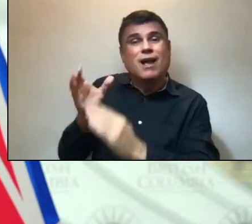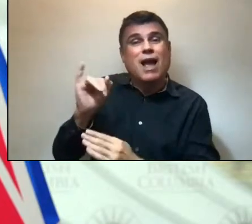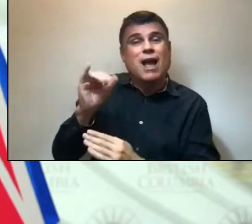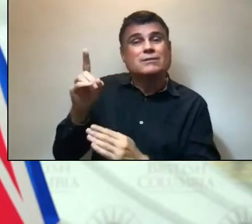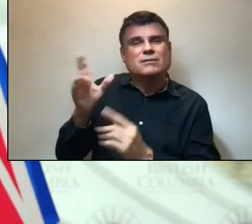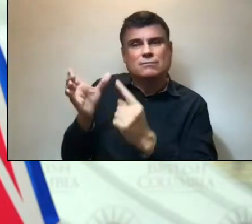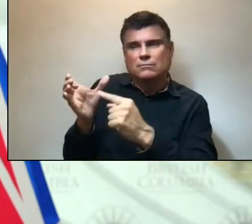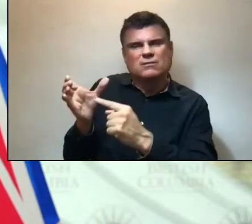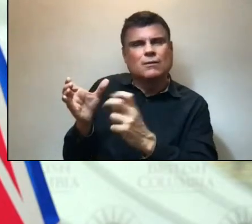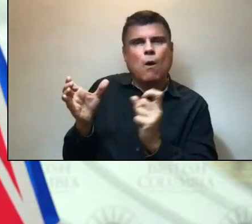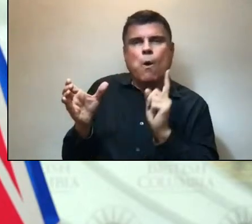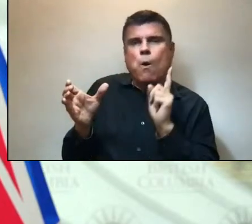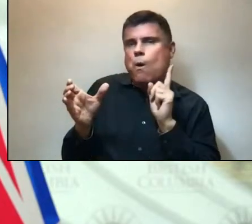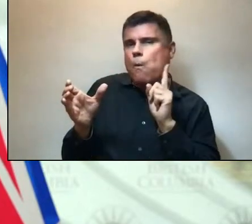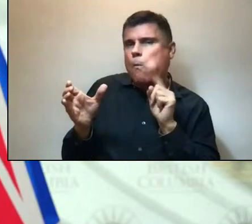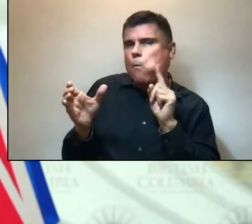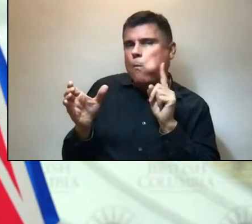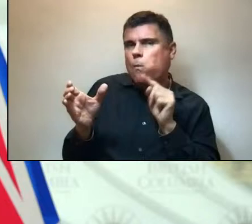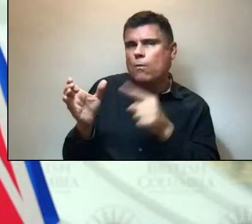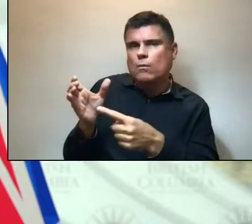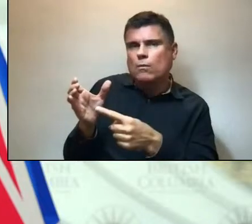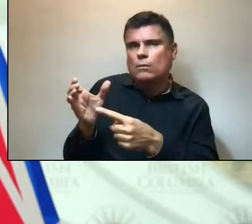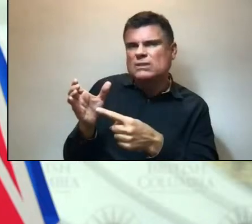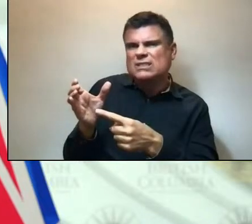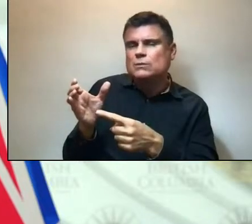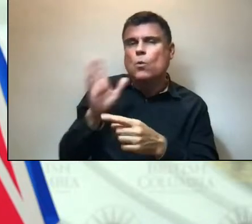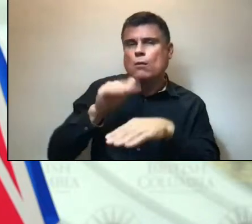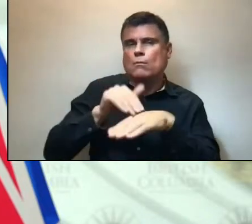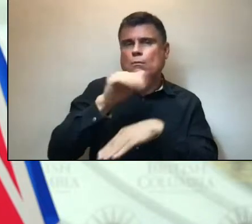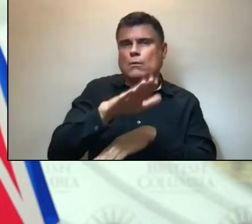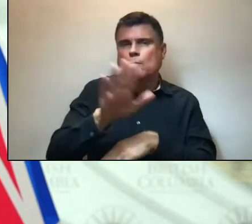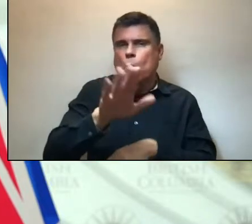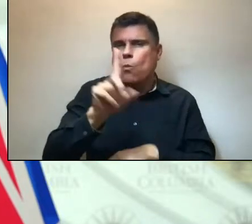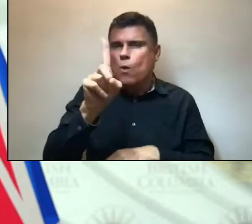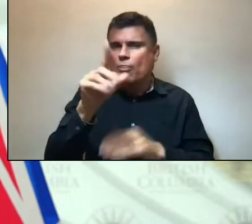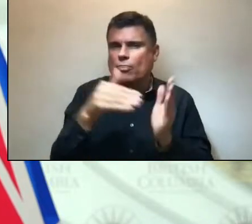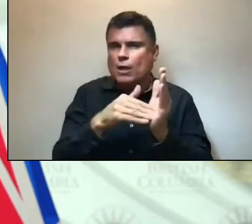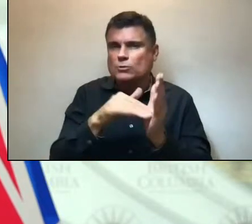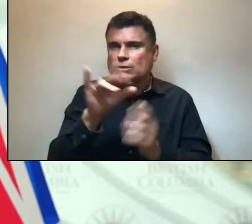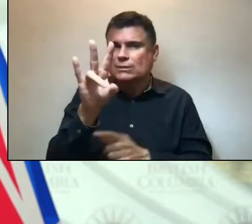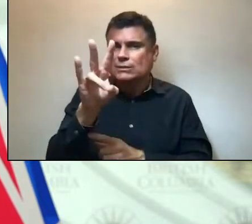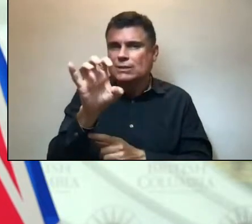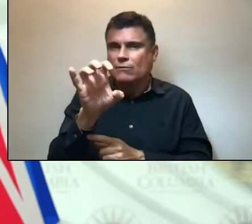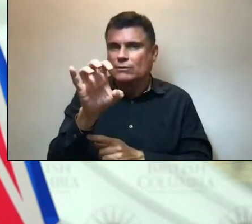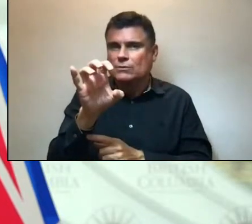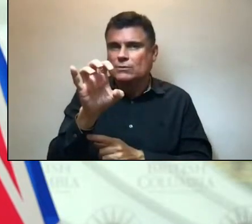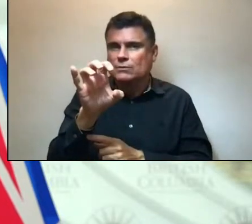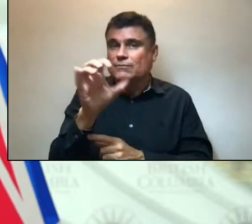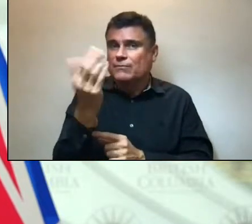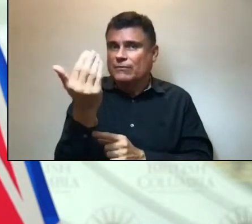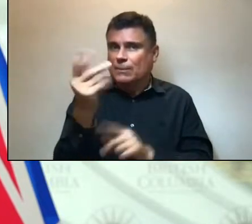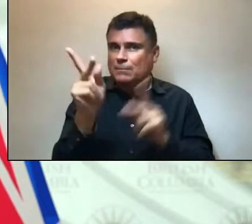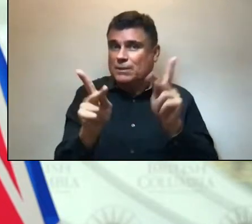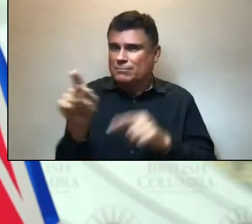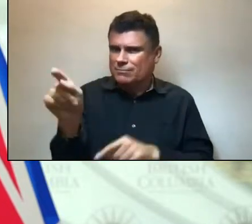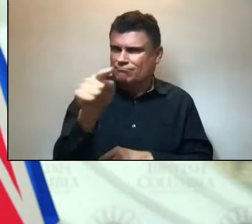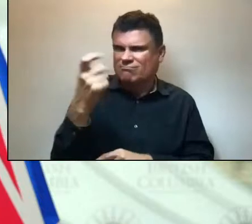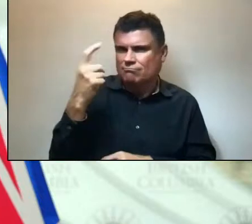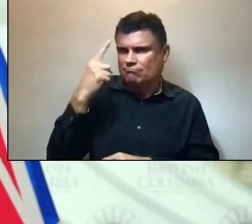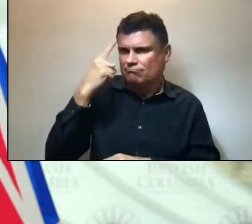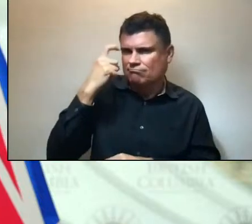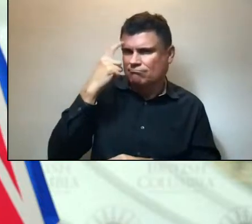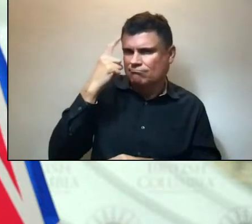approximately 1,715 people who have tried to submit vaccine records into the BC Provincial Immunization Registry